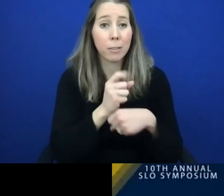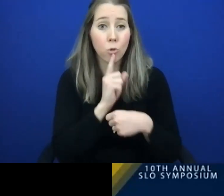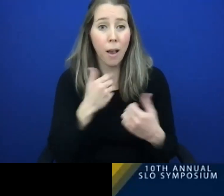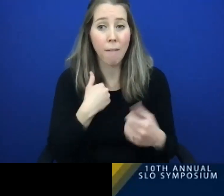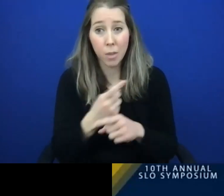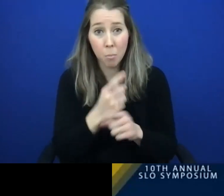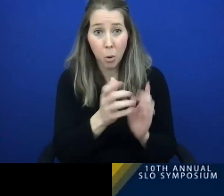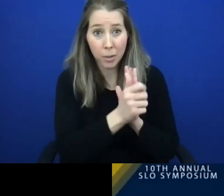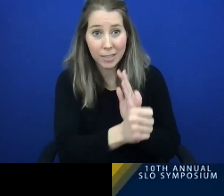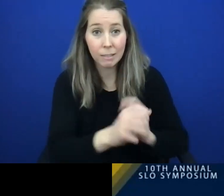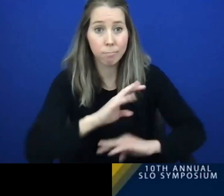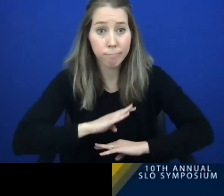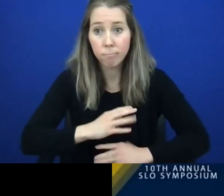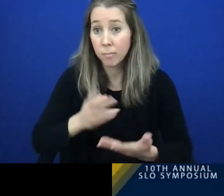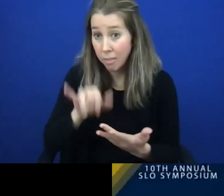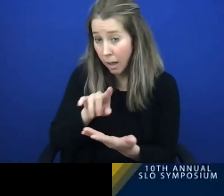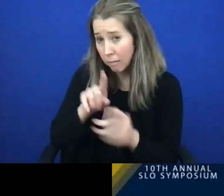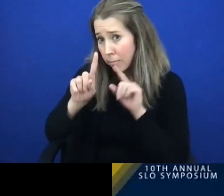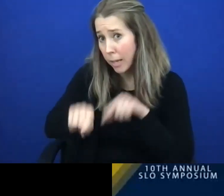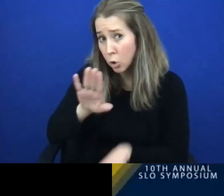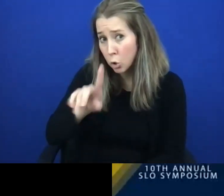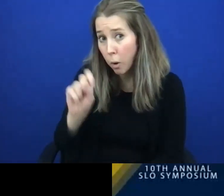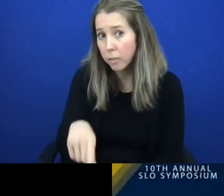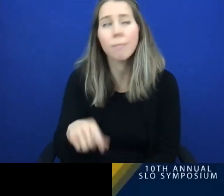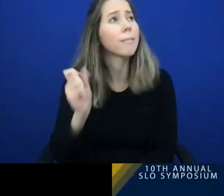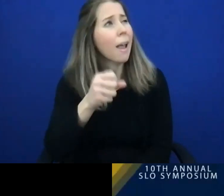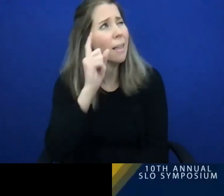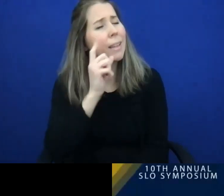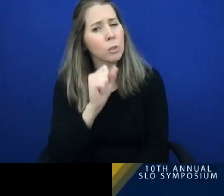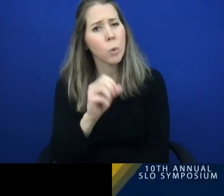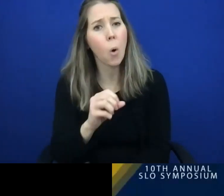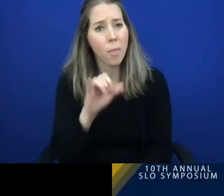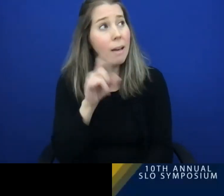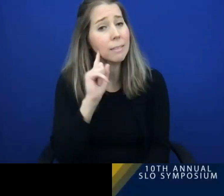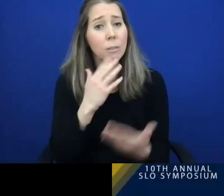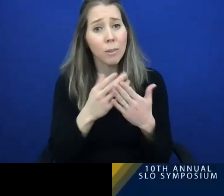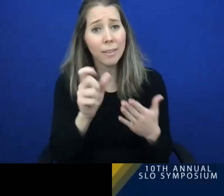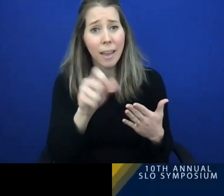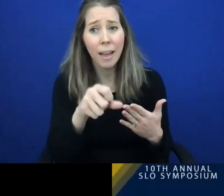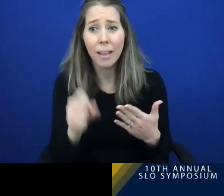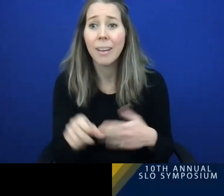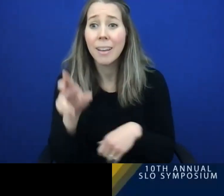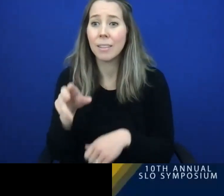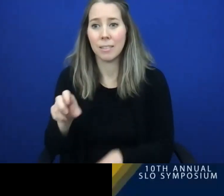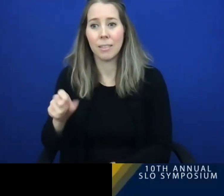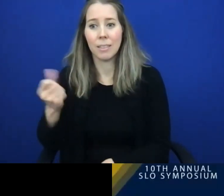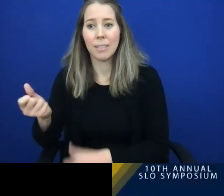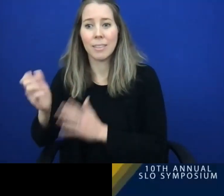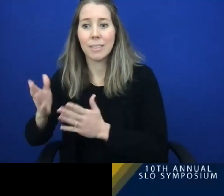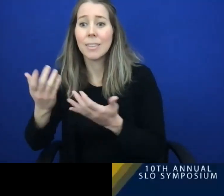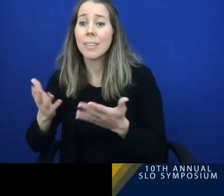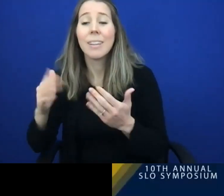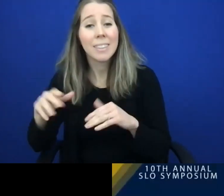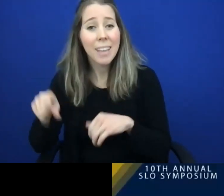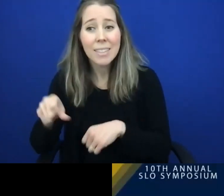that answer your question? Yeah, I think so. That sounds good. Yeah. Absolutely. Thank you very much. Thank